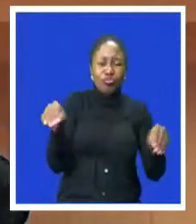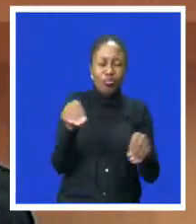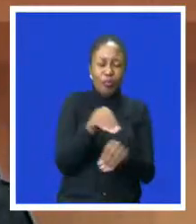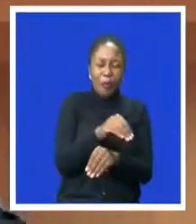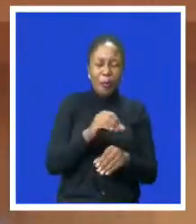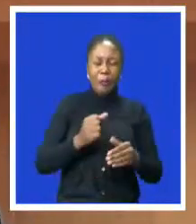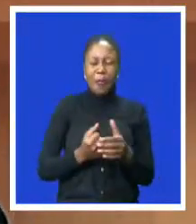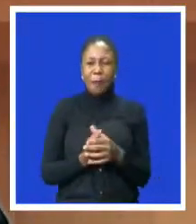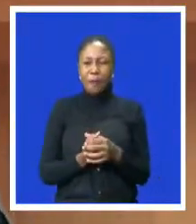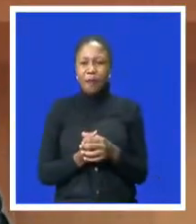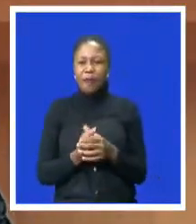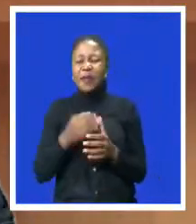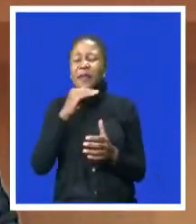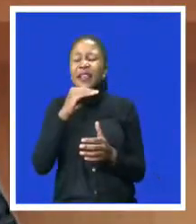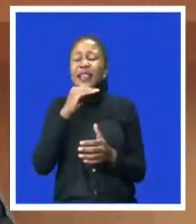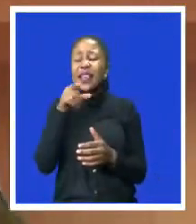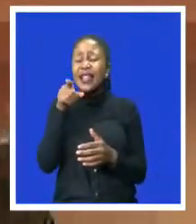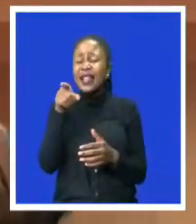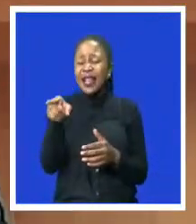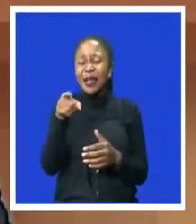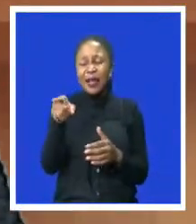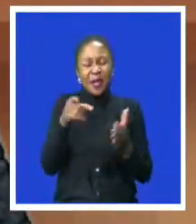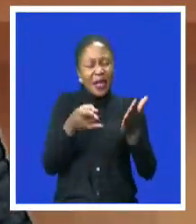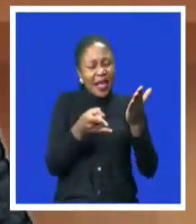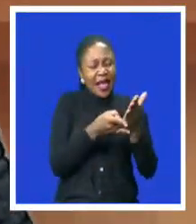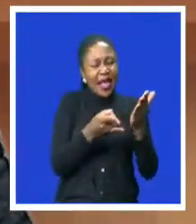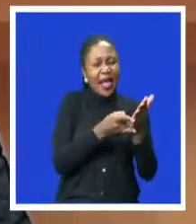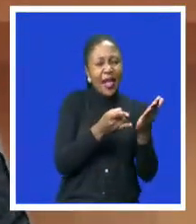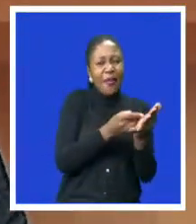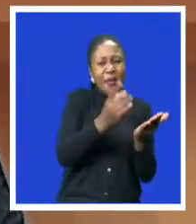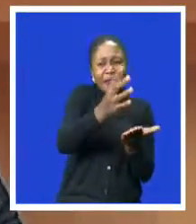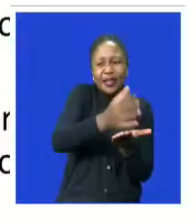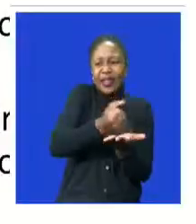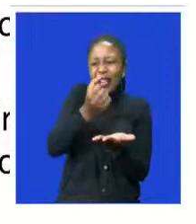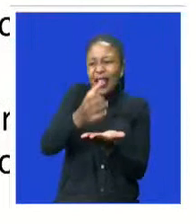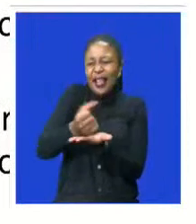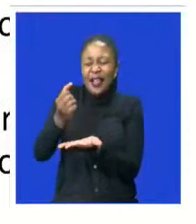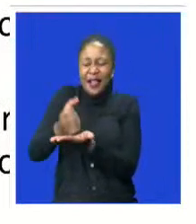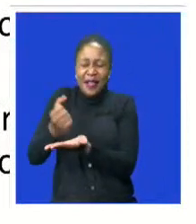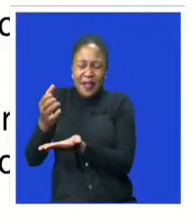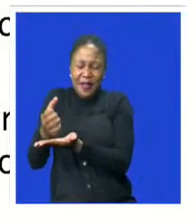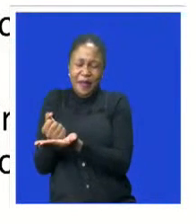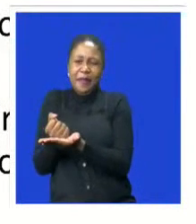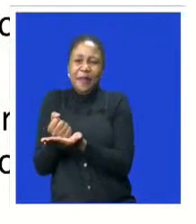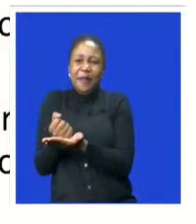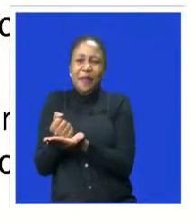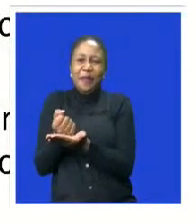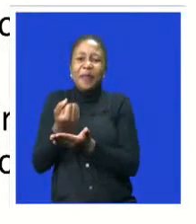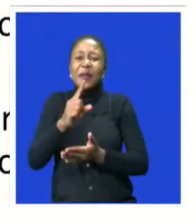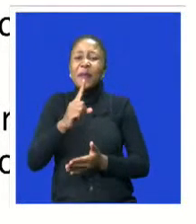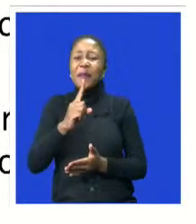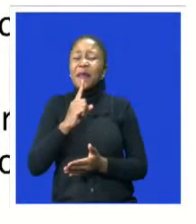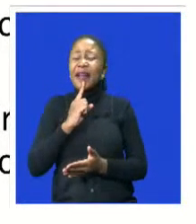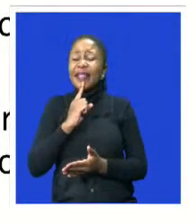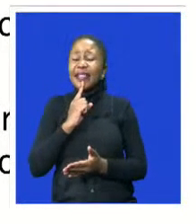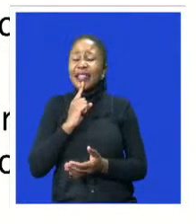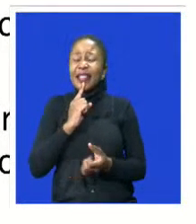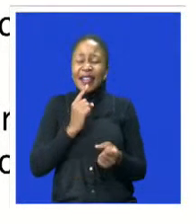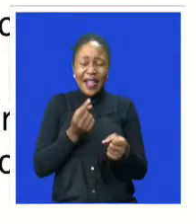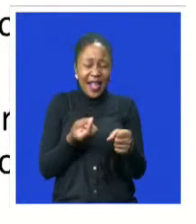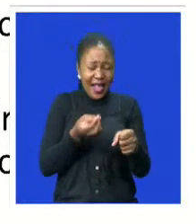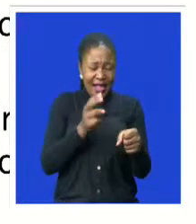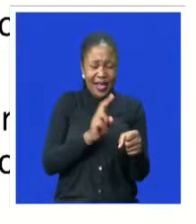were taming animals, but also the way they hunted the animals, it was more or less